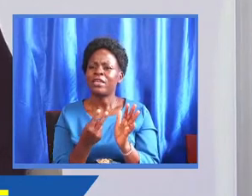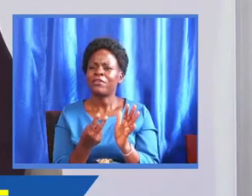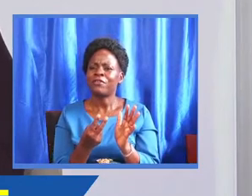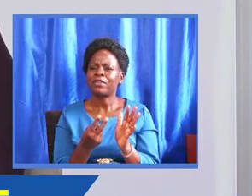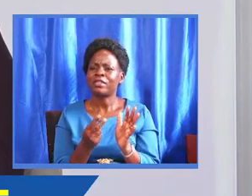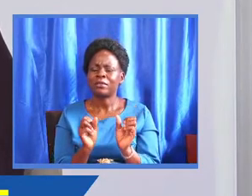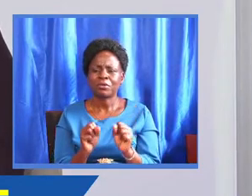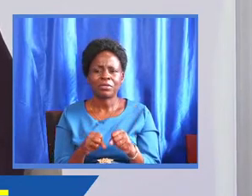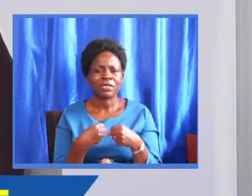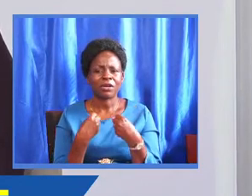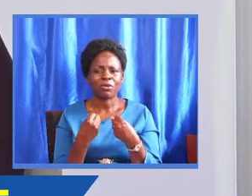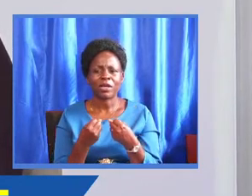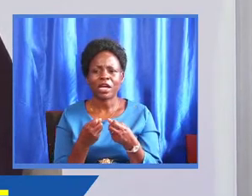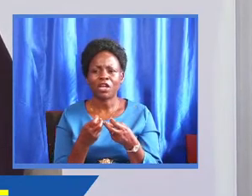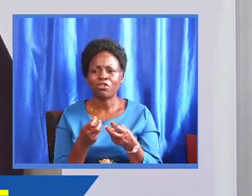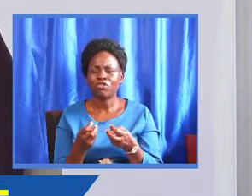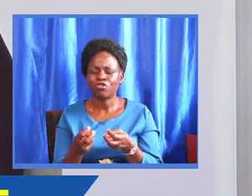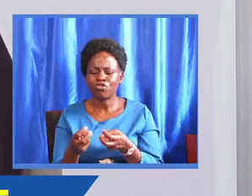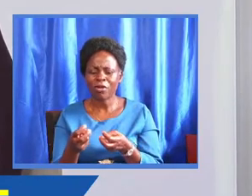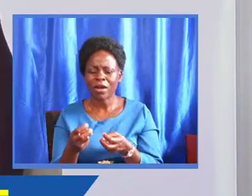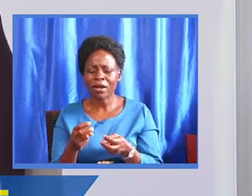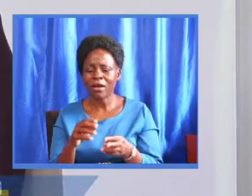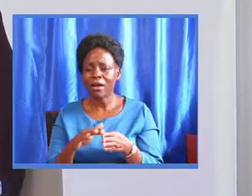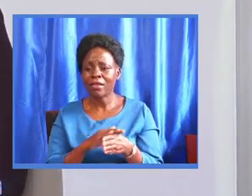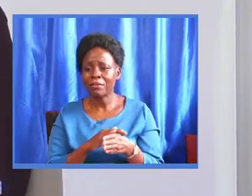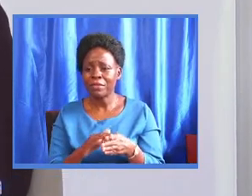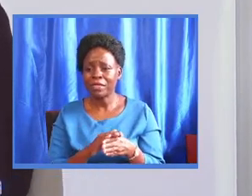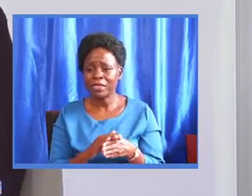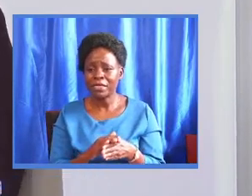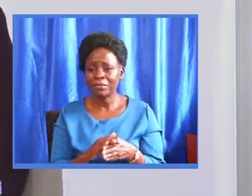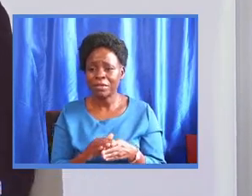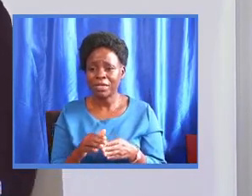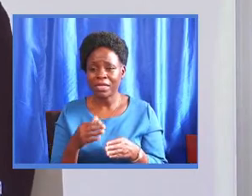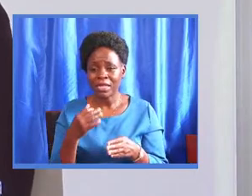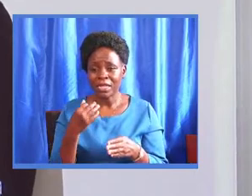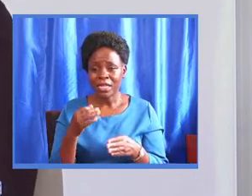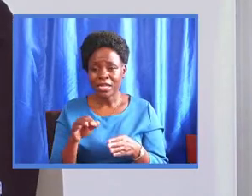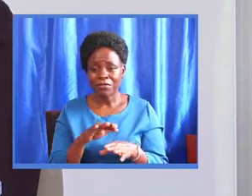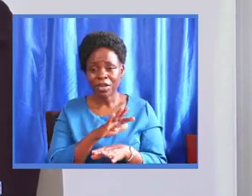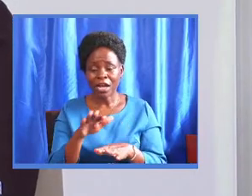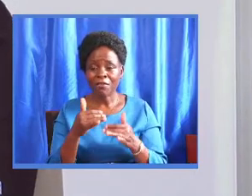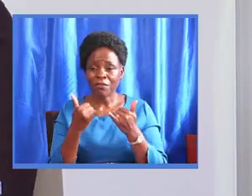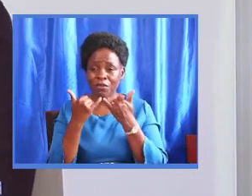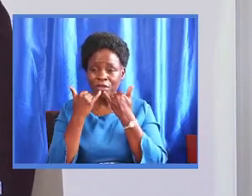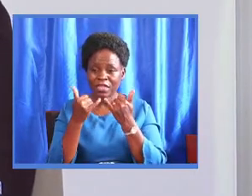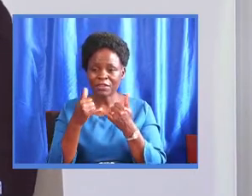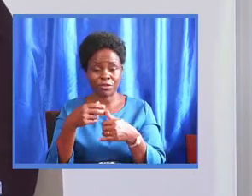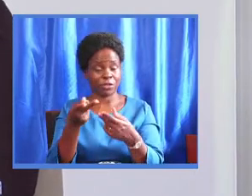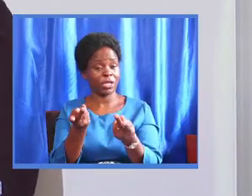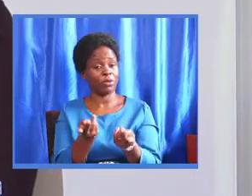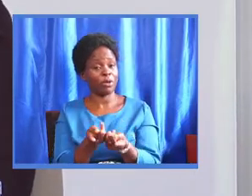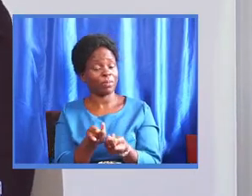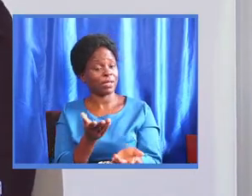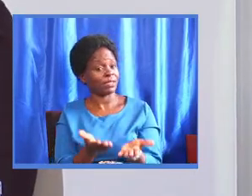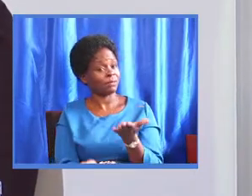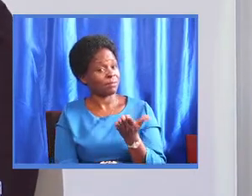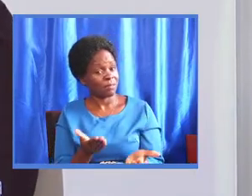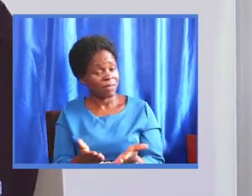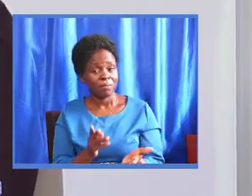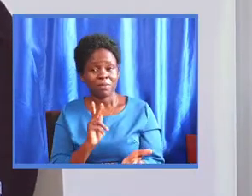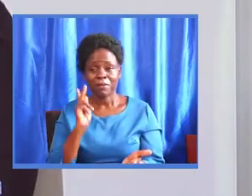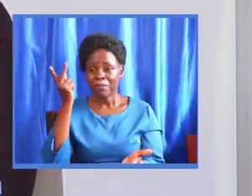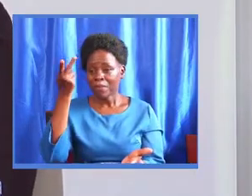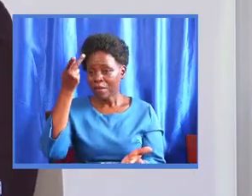can't track these transactions. But we can possibly, if we have all this information in one place, maybe our policymakers in